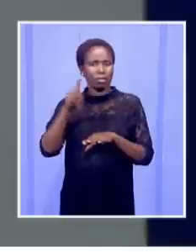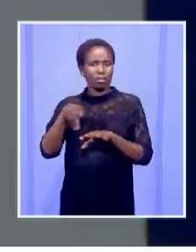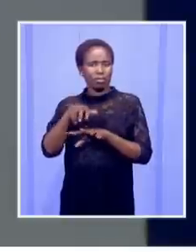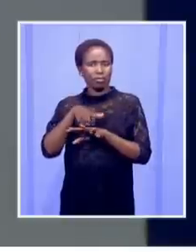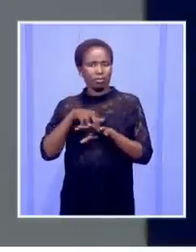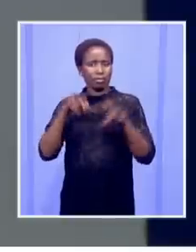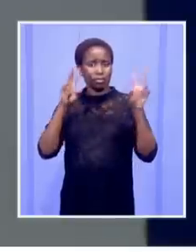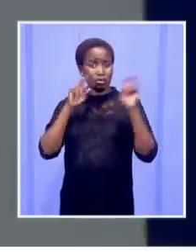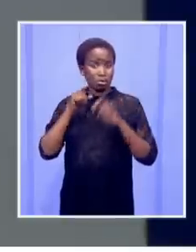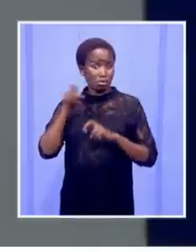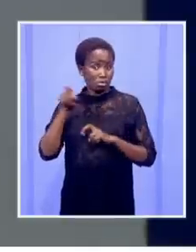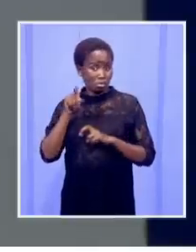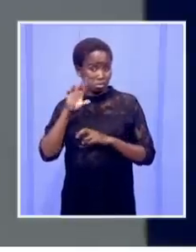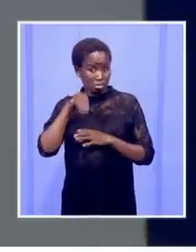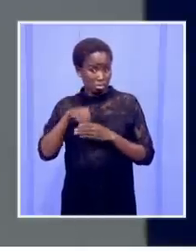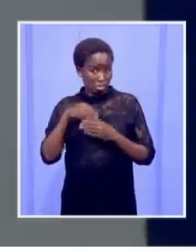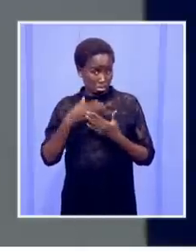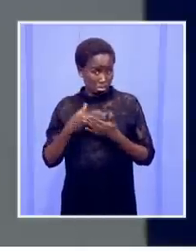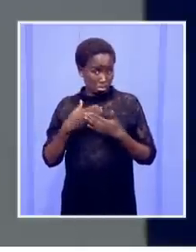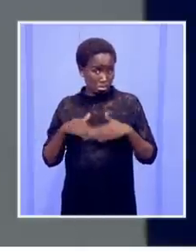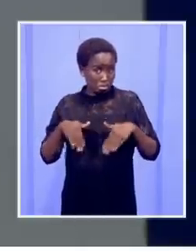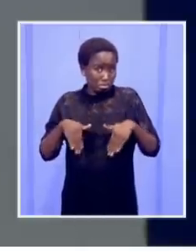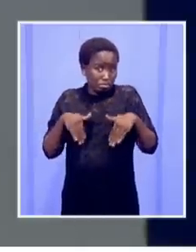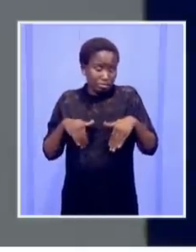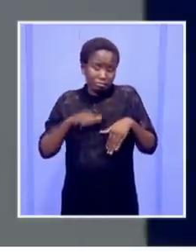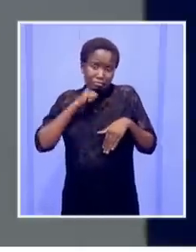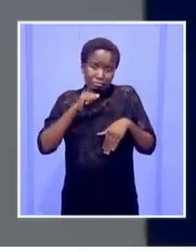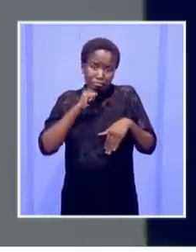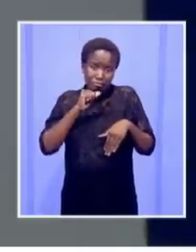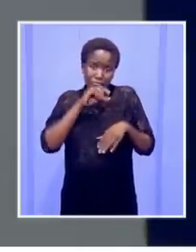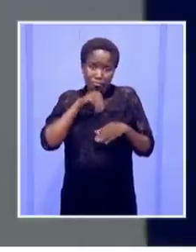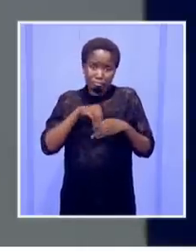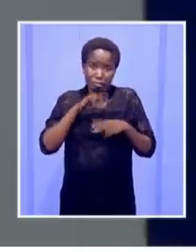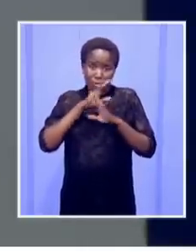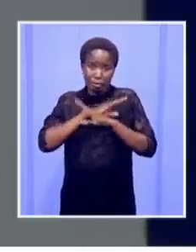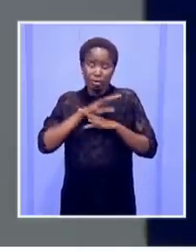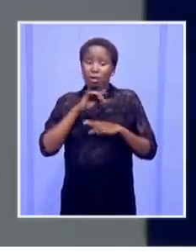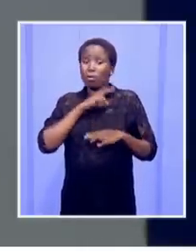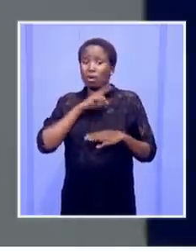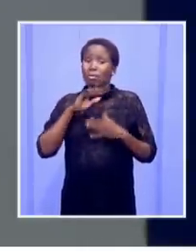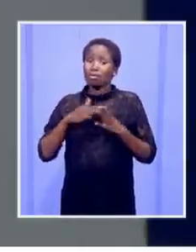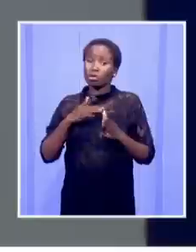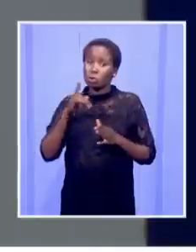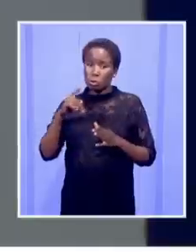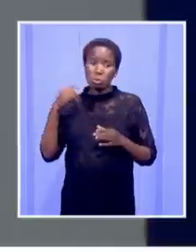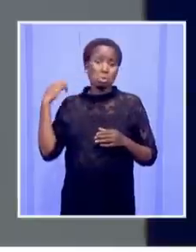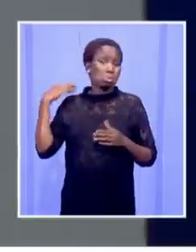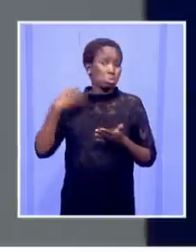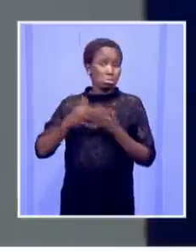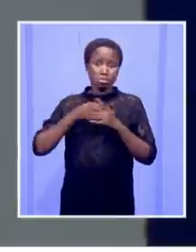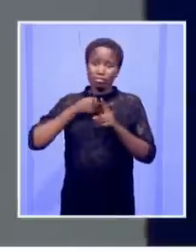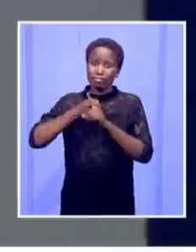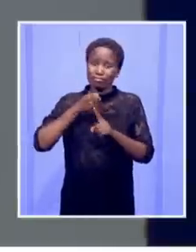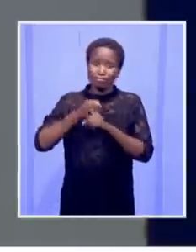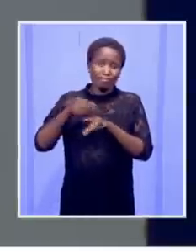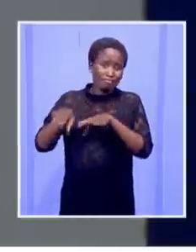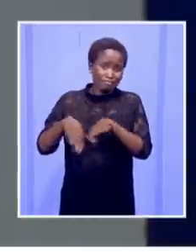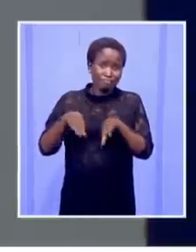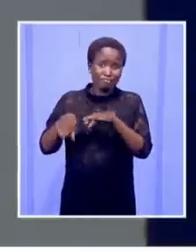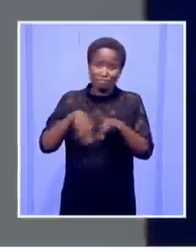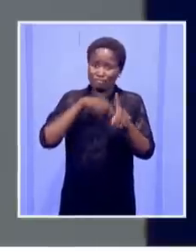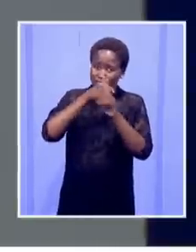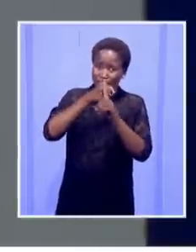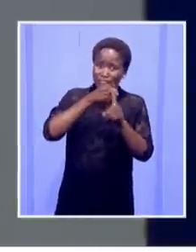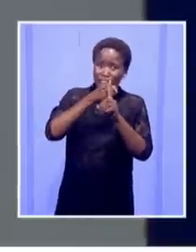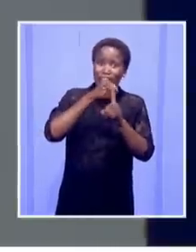parties that sits back and does not partake in the conversation. You've been very active, in fact, going as far as to make it difficult for the president